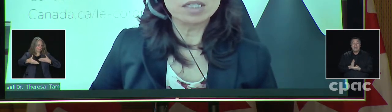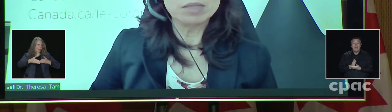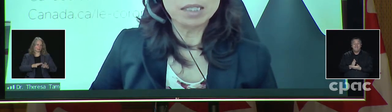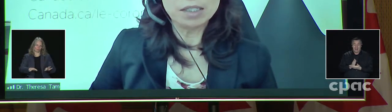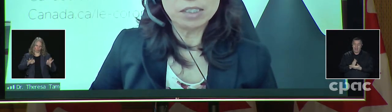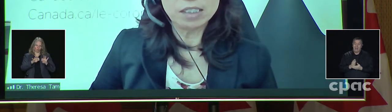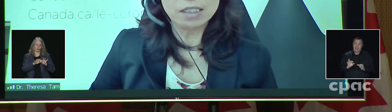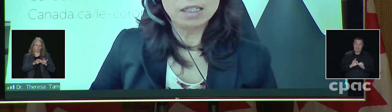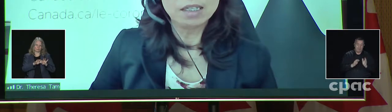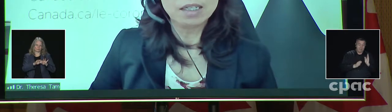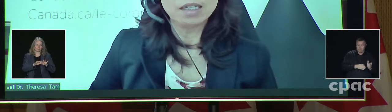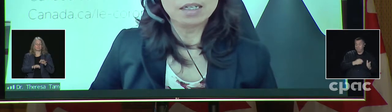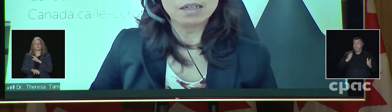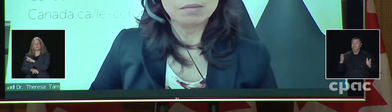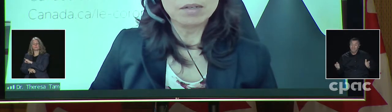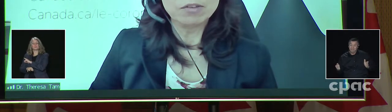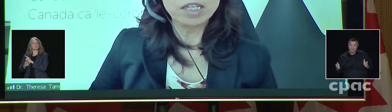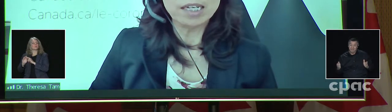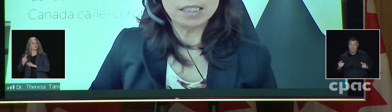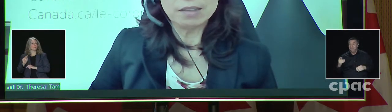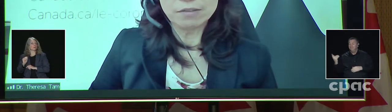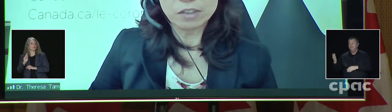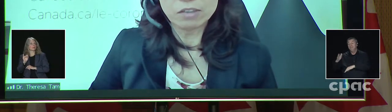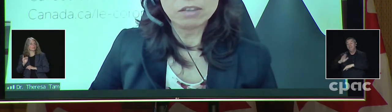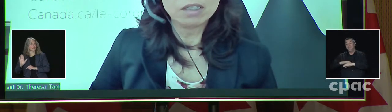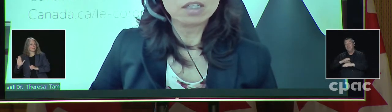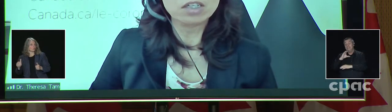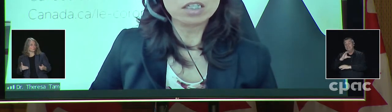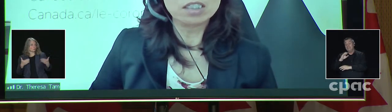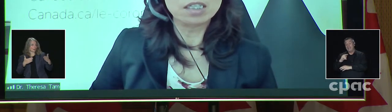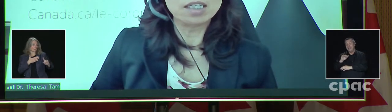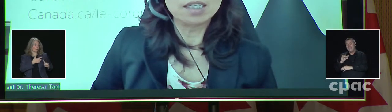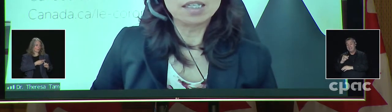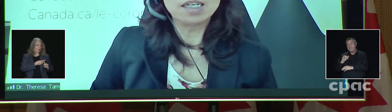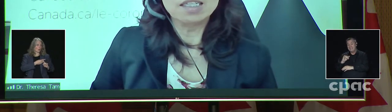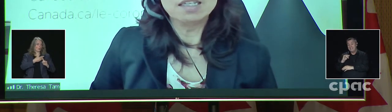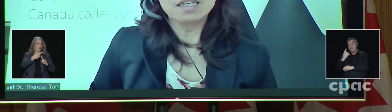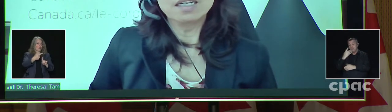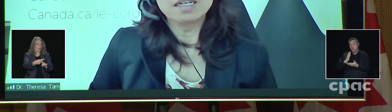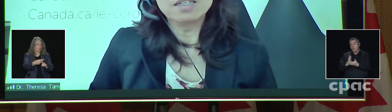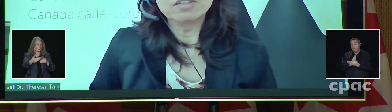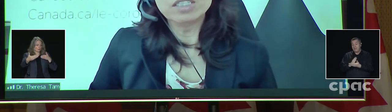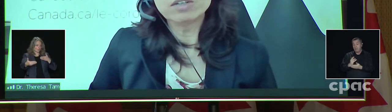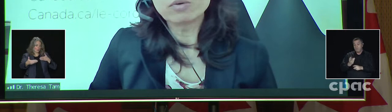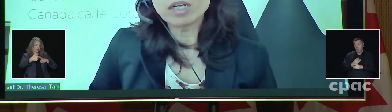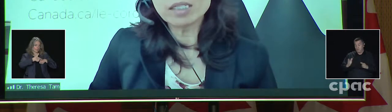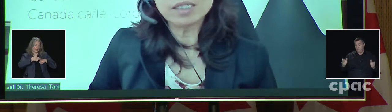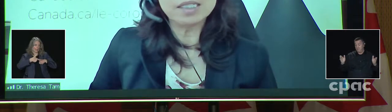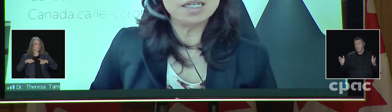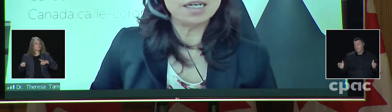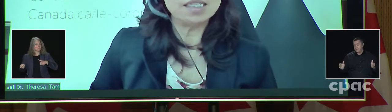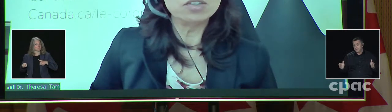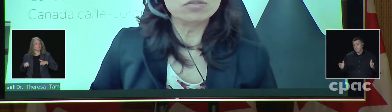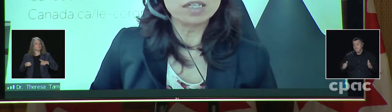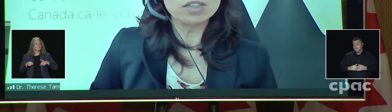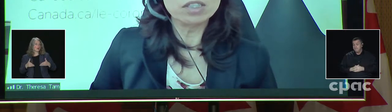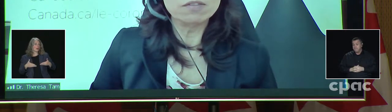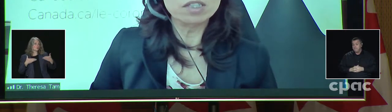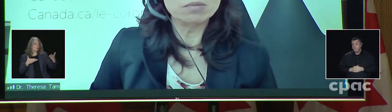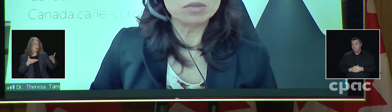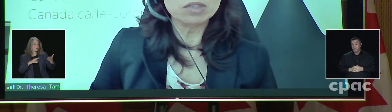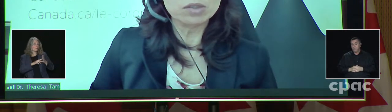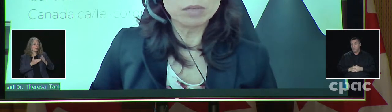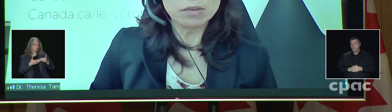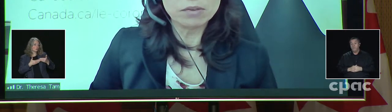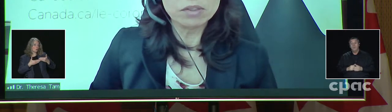NACI's recommendation for that interval could then increase the quality and the duration of